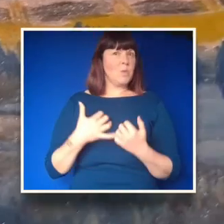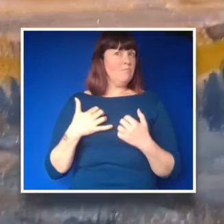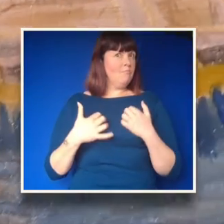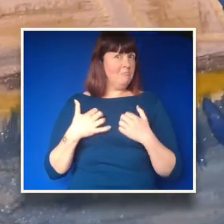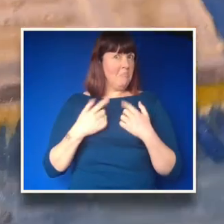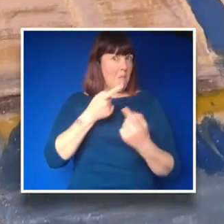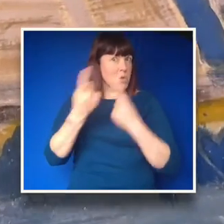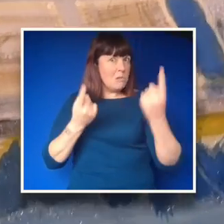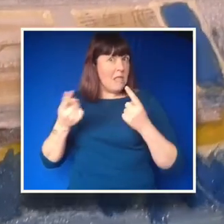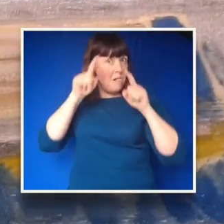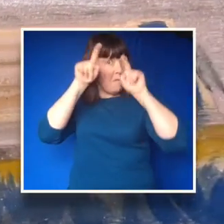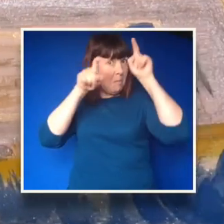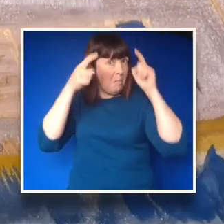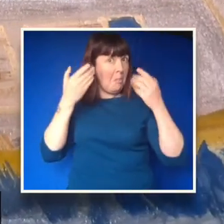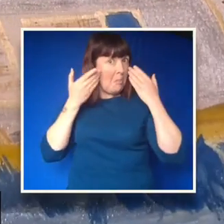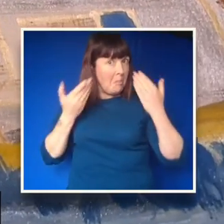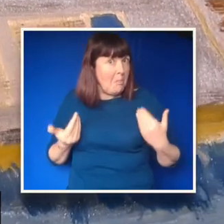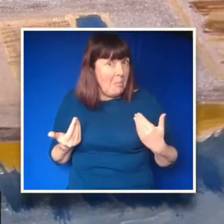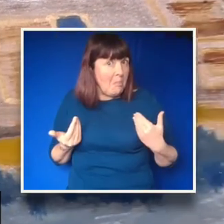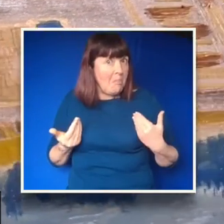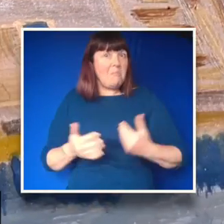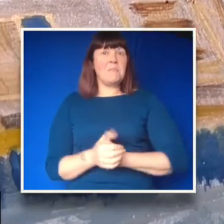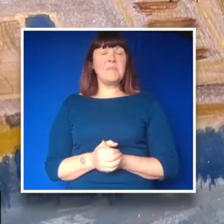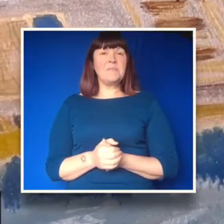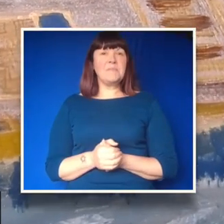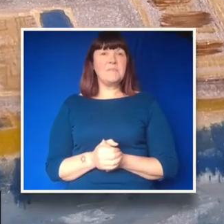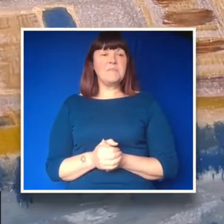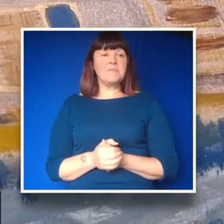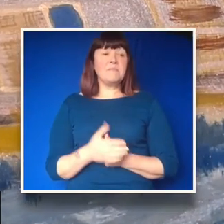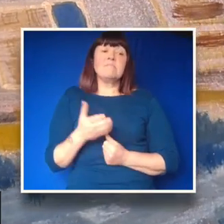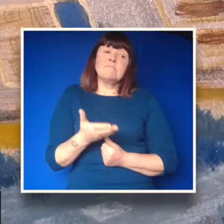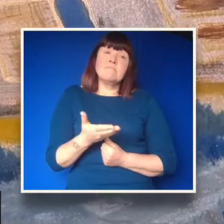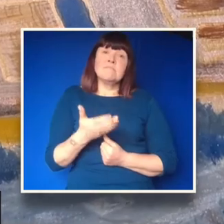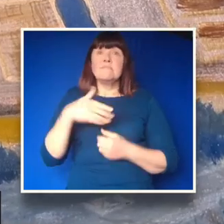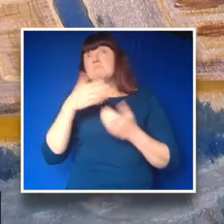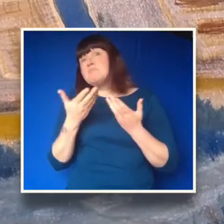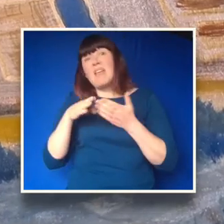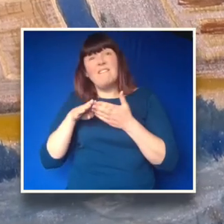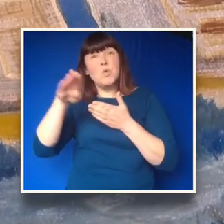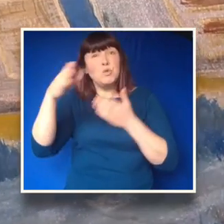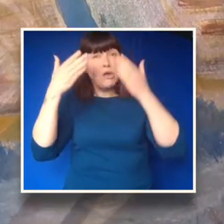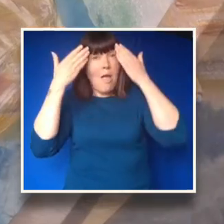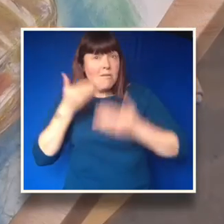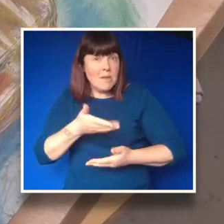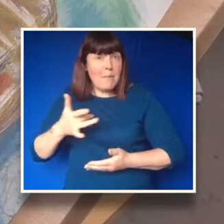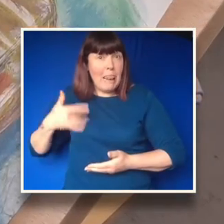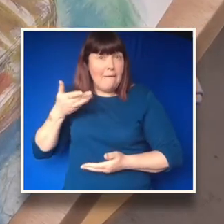excited to see what you guys come up with. And who knows, maybe one day this may be my home sweet home. You never